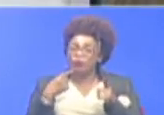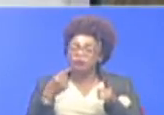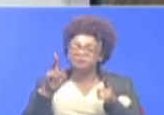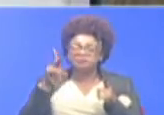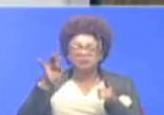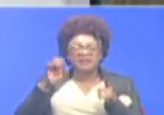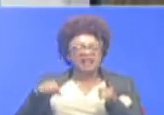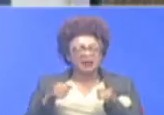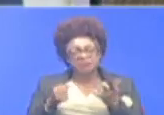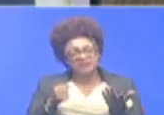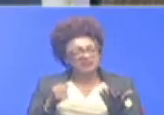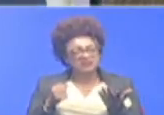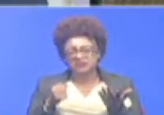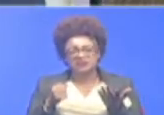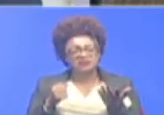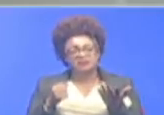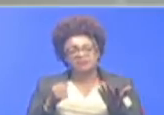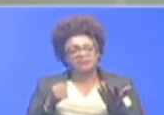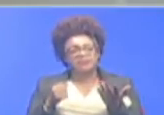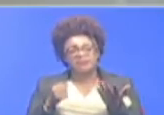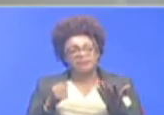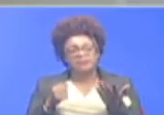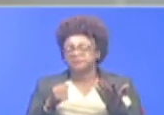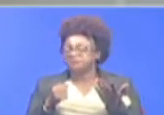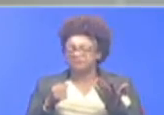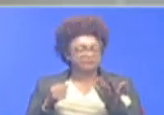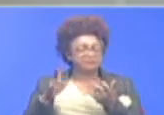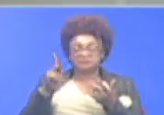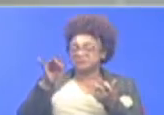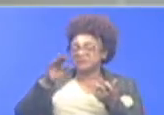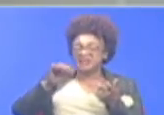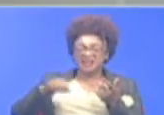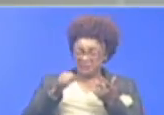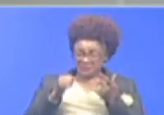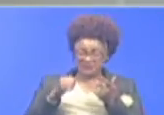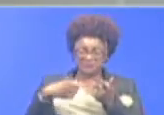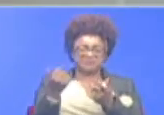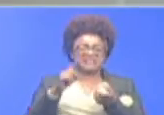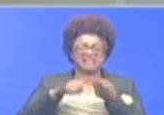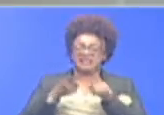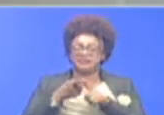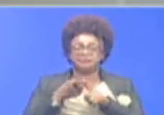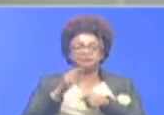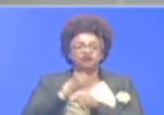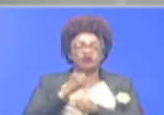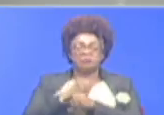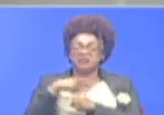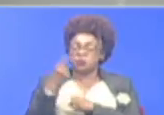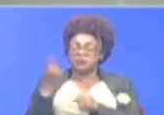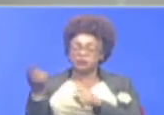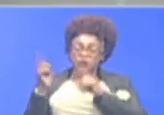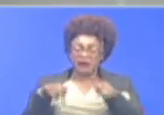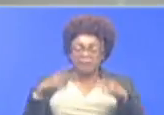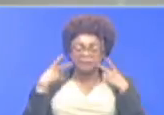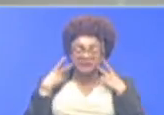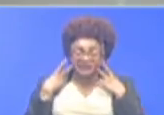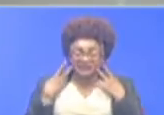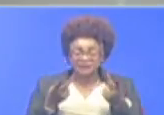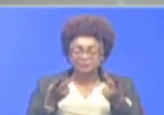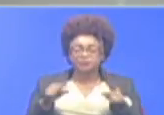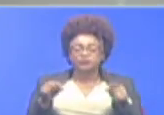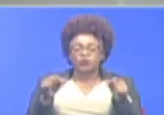Is it KEBS? People, they're looking the other way? KEBS is just a custodian of the standards. Yes. And the job is only to come and look at what is the quality